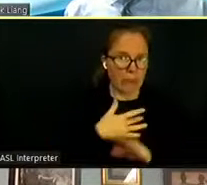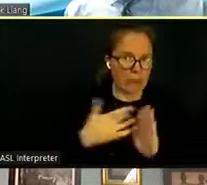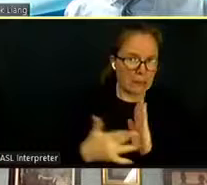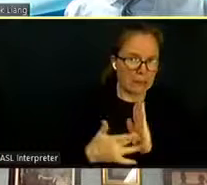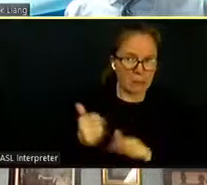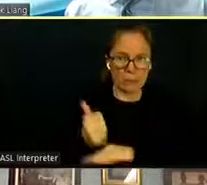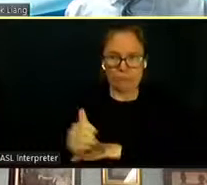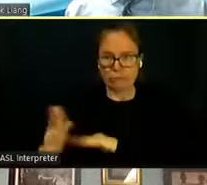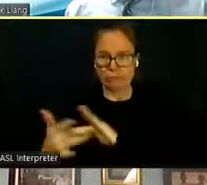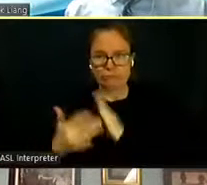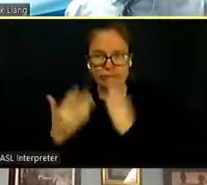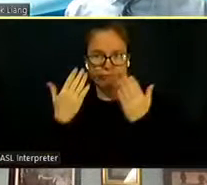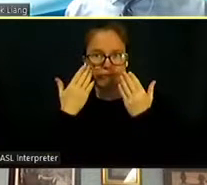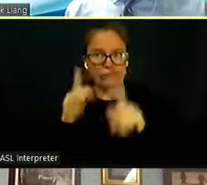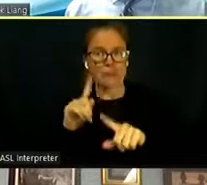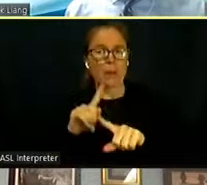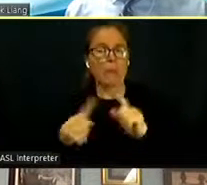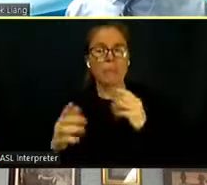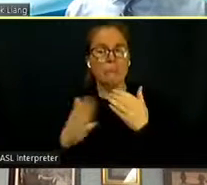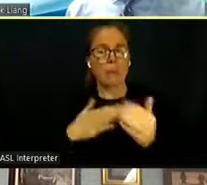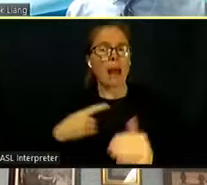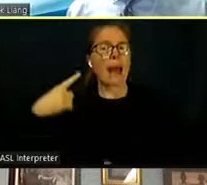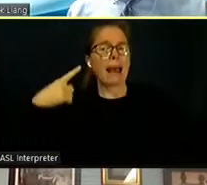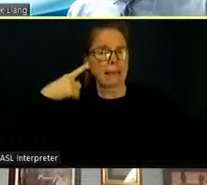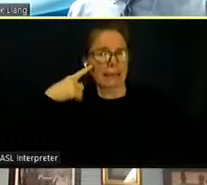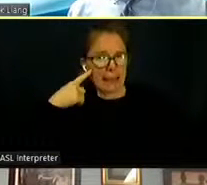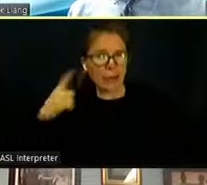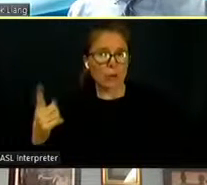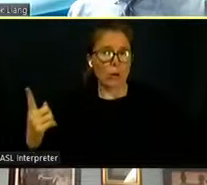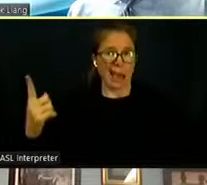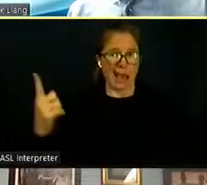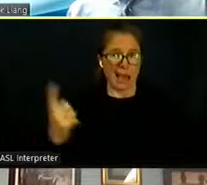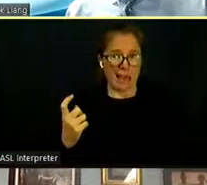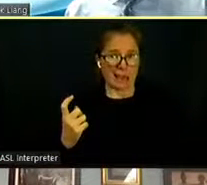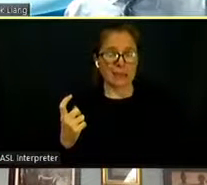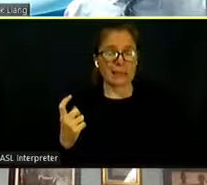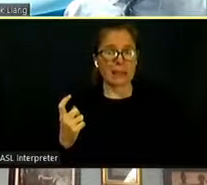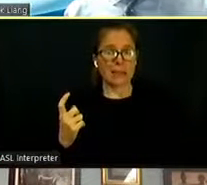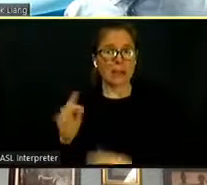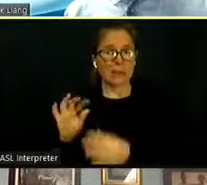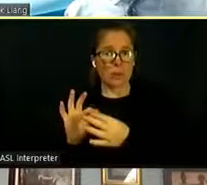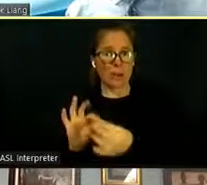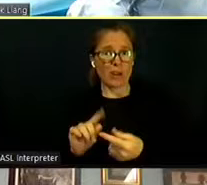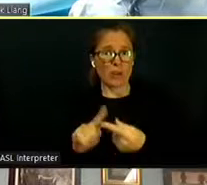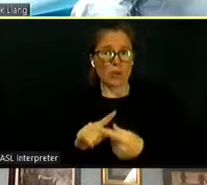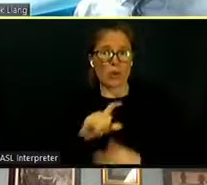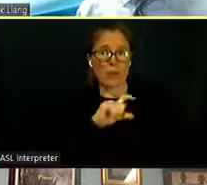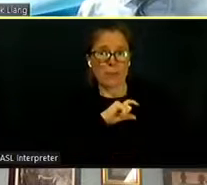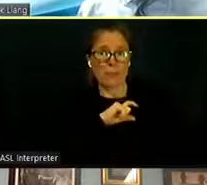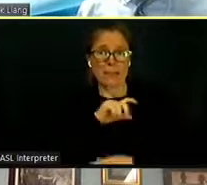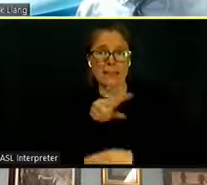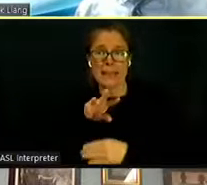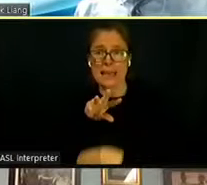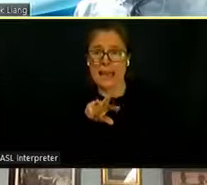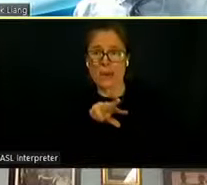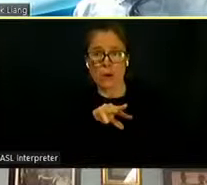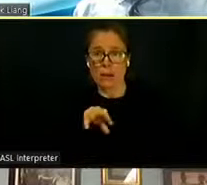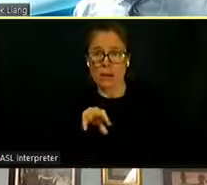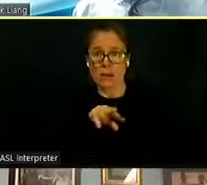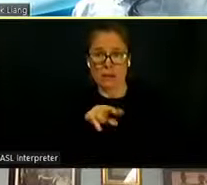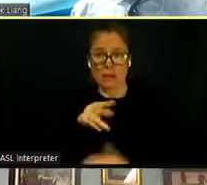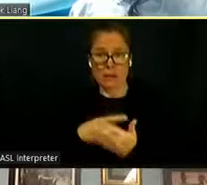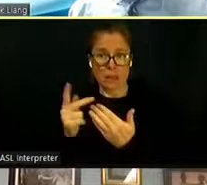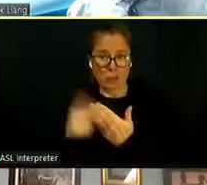can hear, I think you're asking about the question also related with the body-worn camera program, and then as far